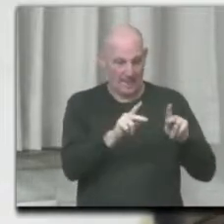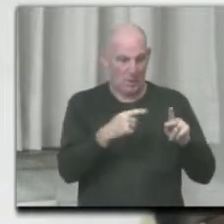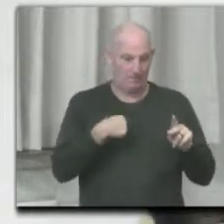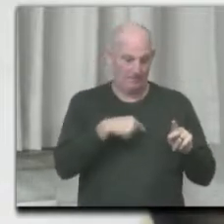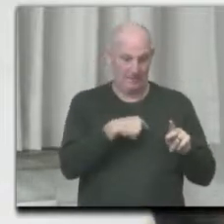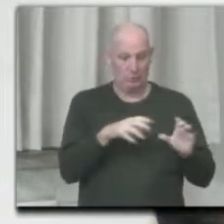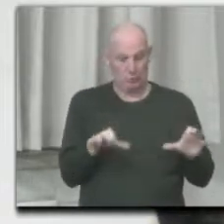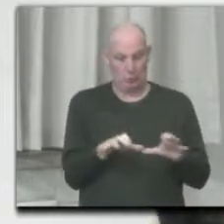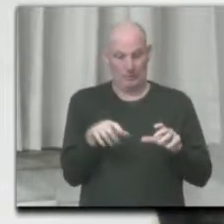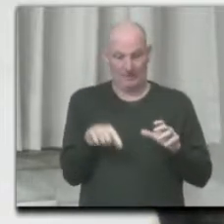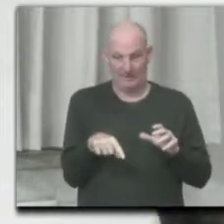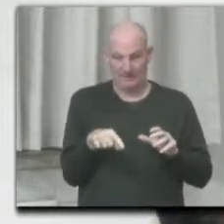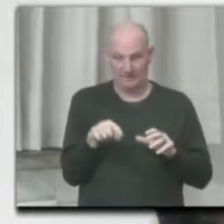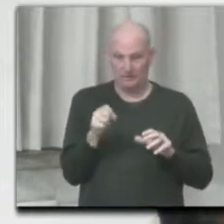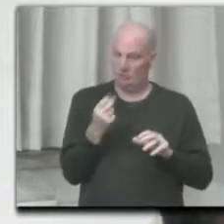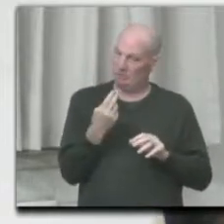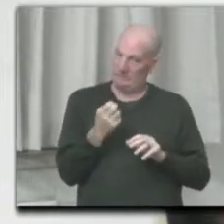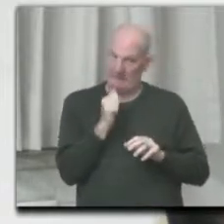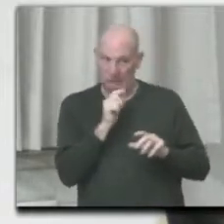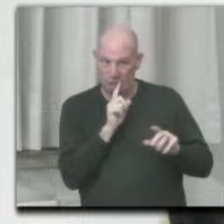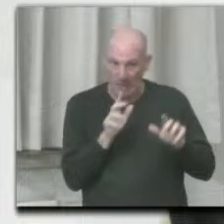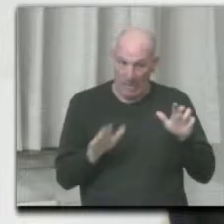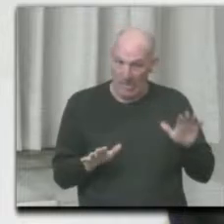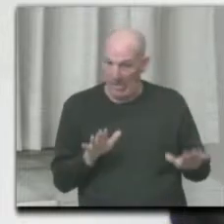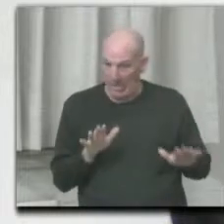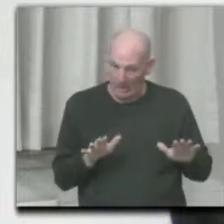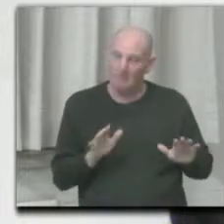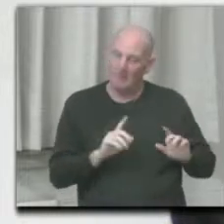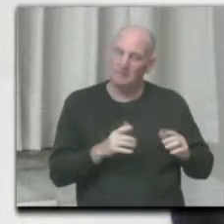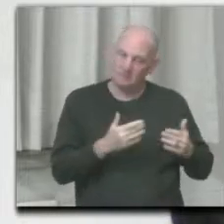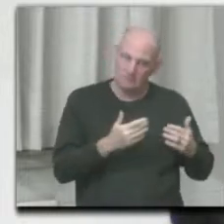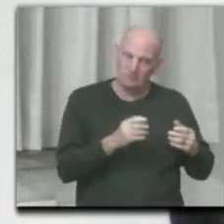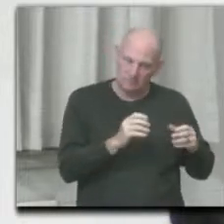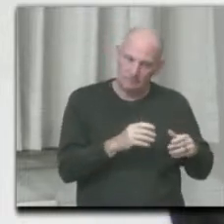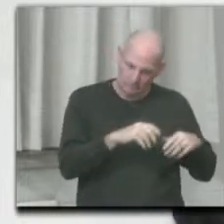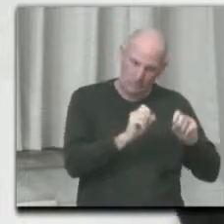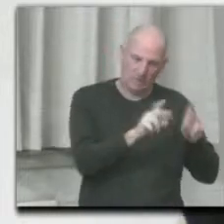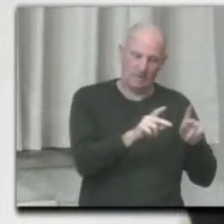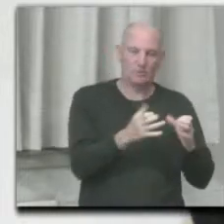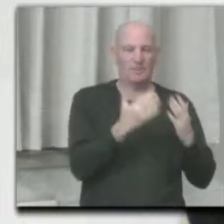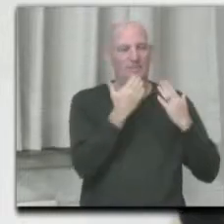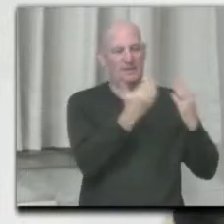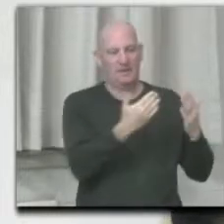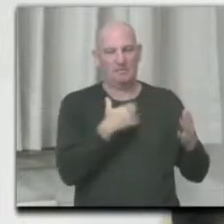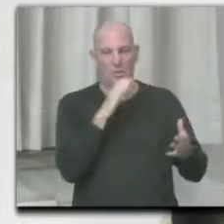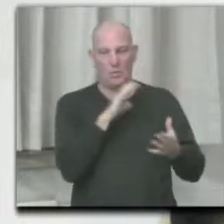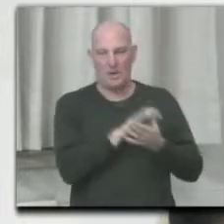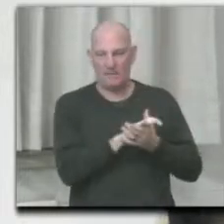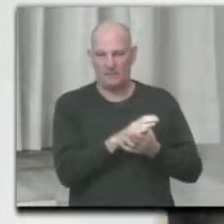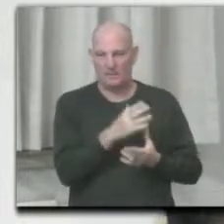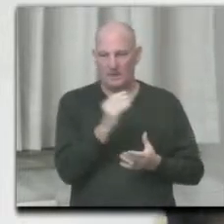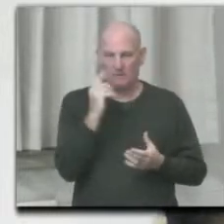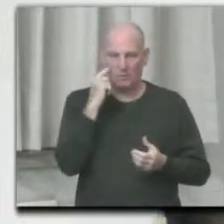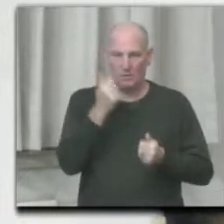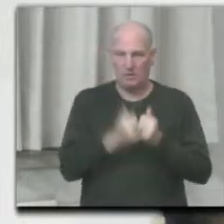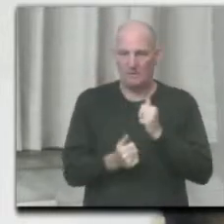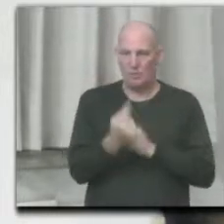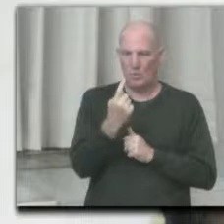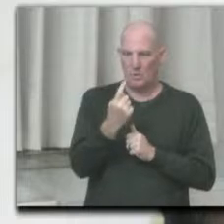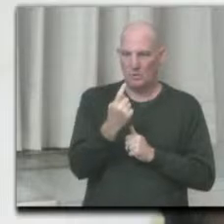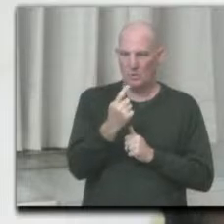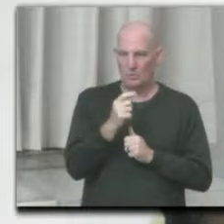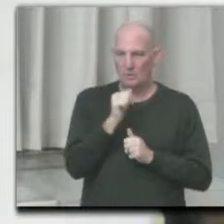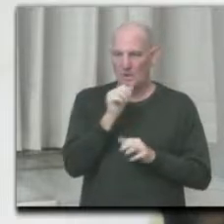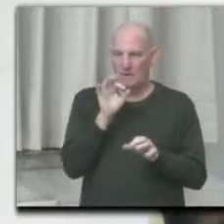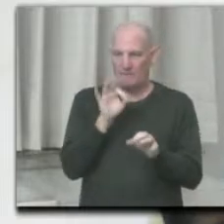because she was on the fence about it, but she said she gonna let me do it. So I just want to say thank you to her. And for everybody who didn't vote for